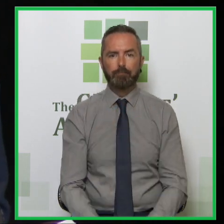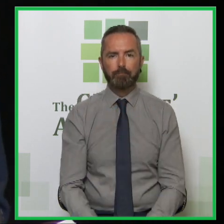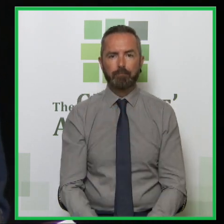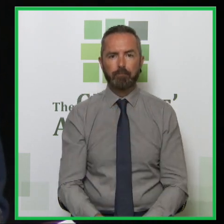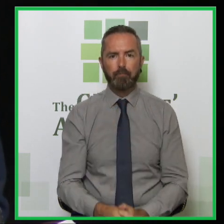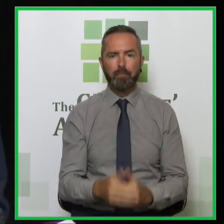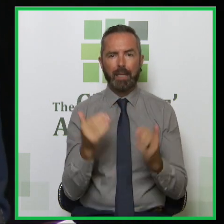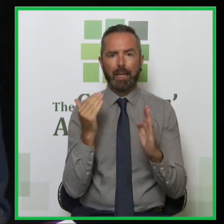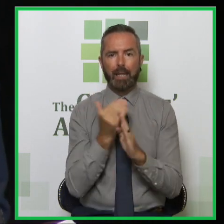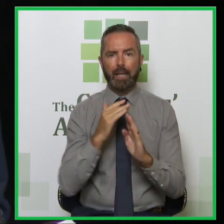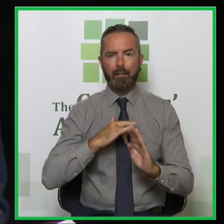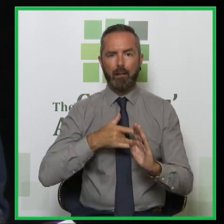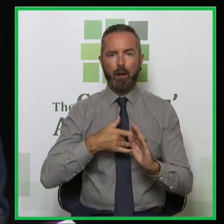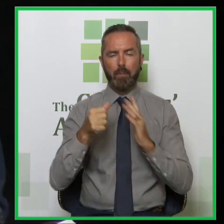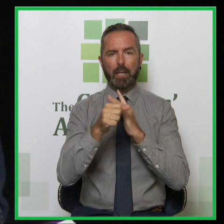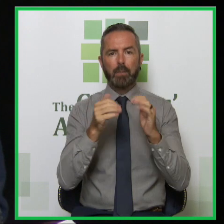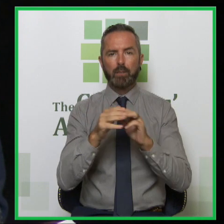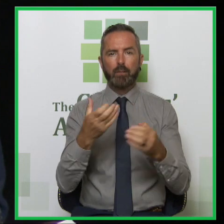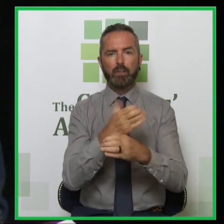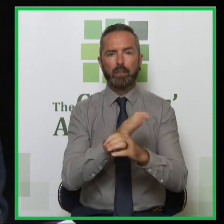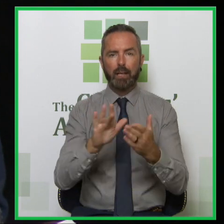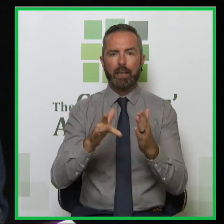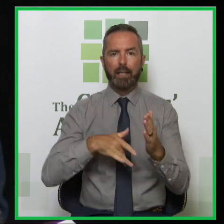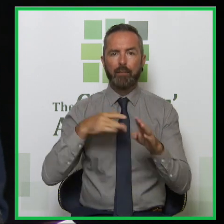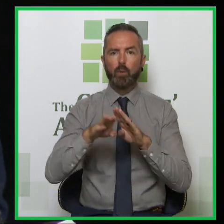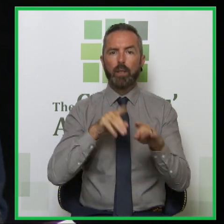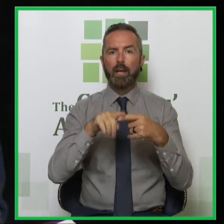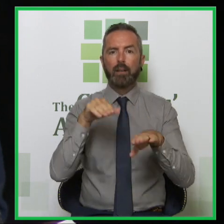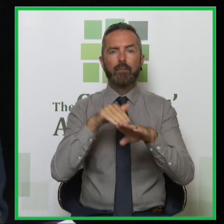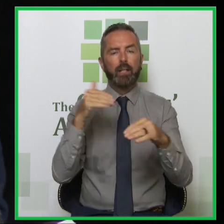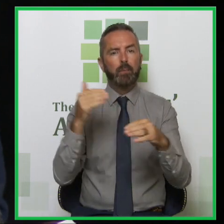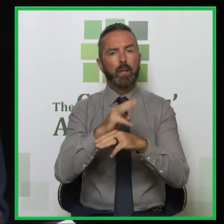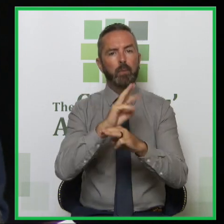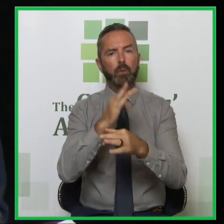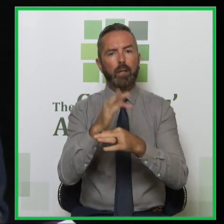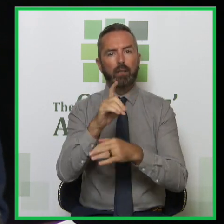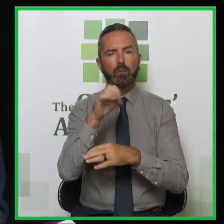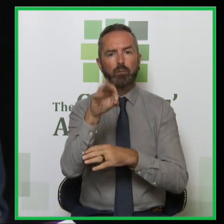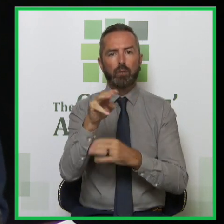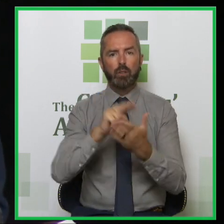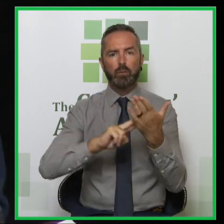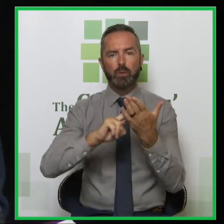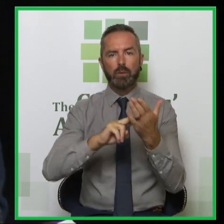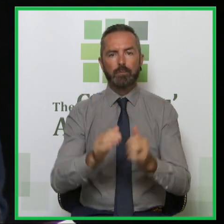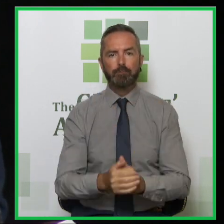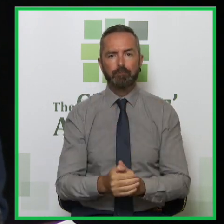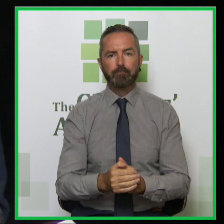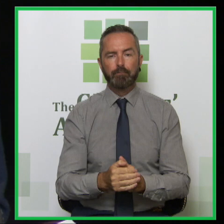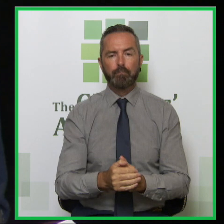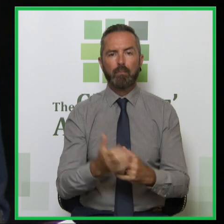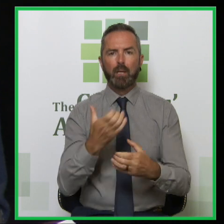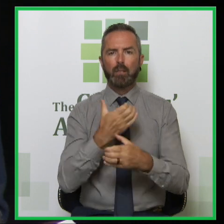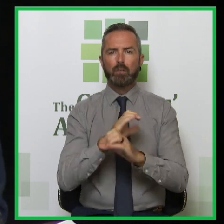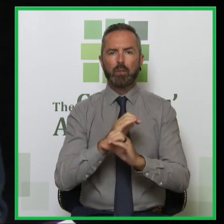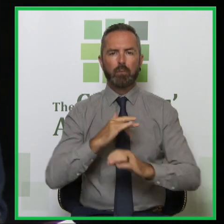the experience of children living with and affected by parental problem drug use. Children suffer